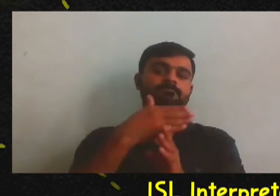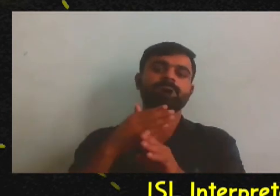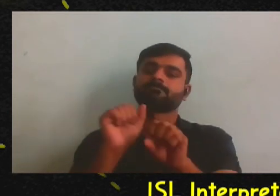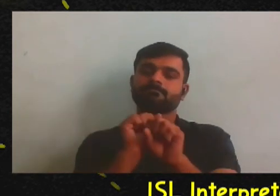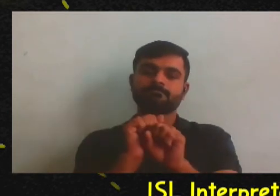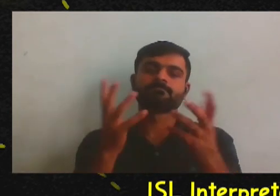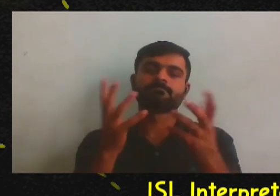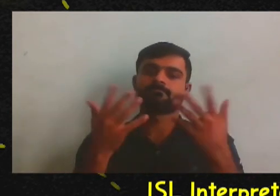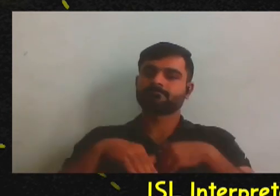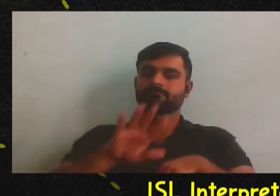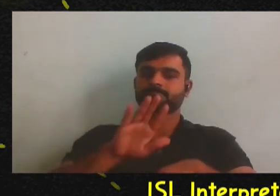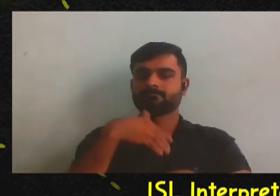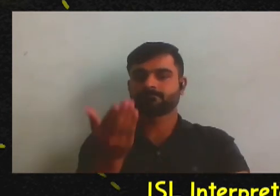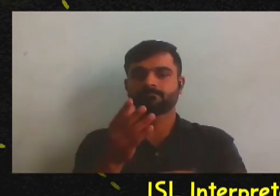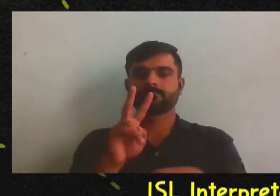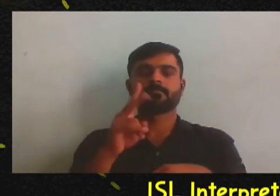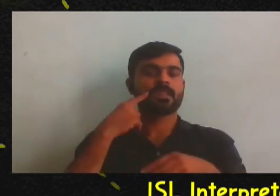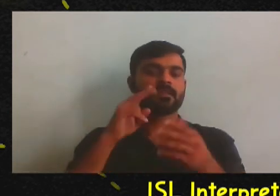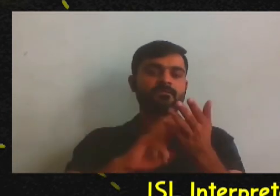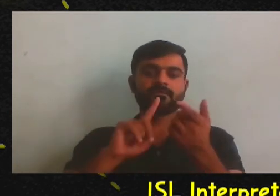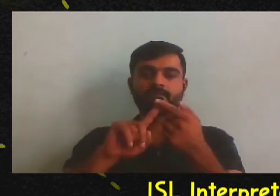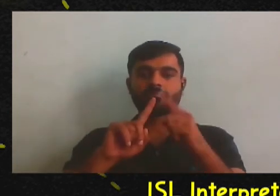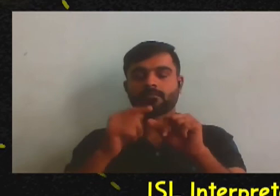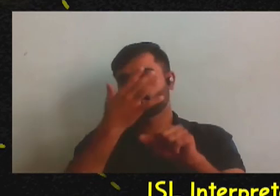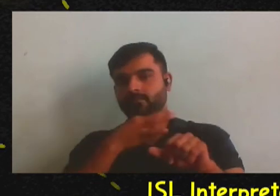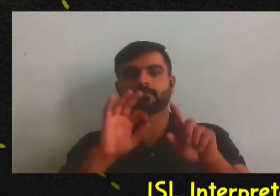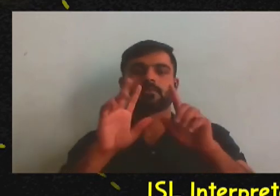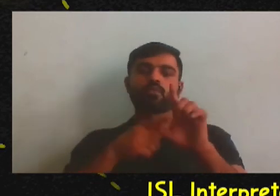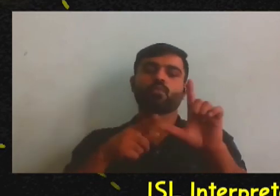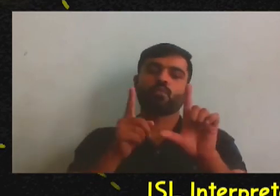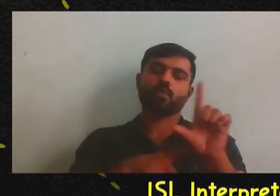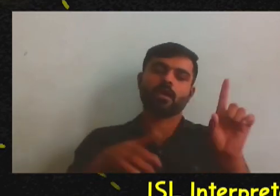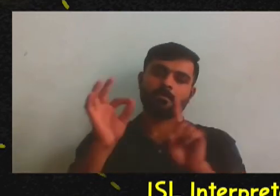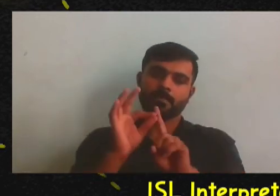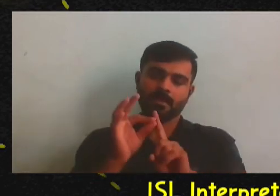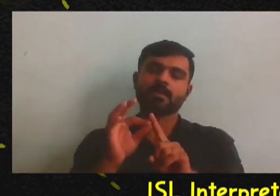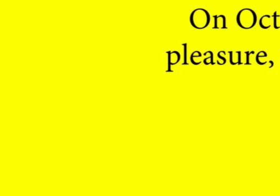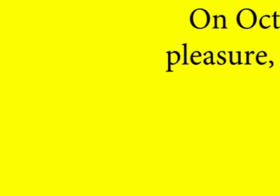I will now hand it over to the wonderful teams at the YP Foundation and AWA.